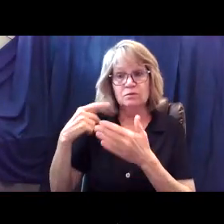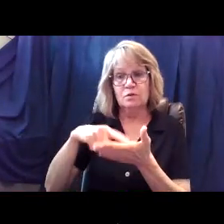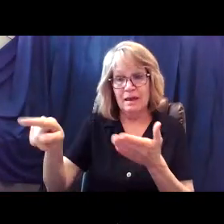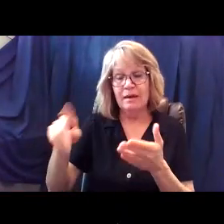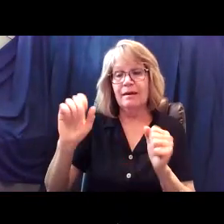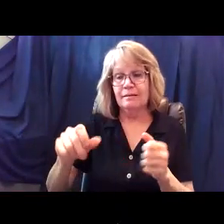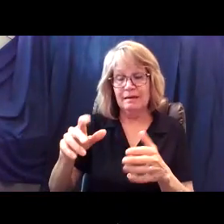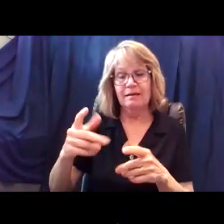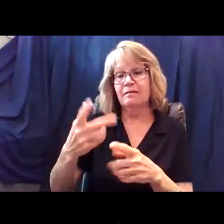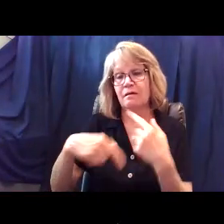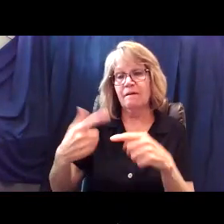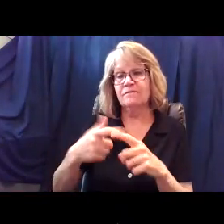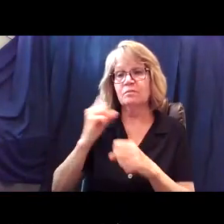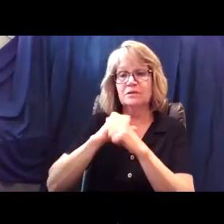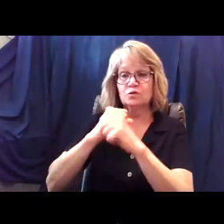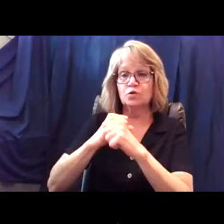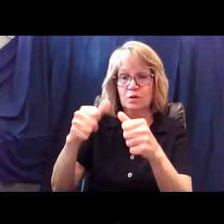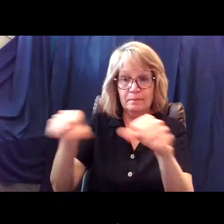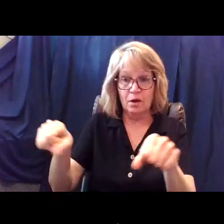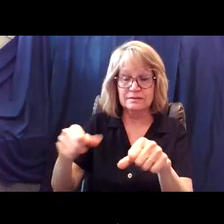tenancy.